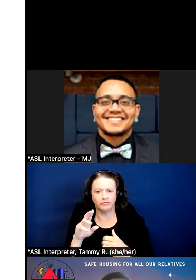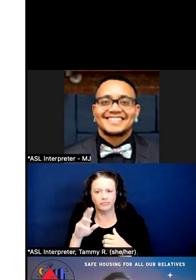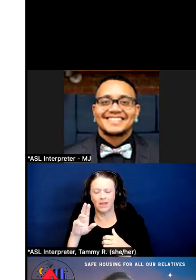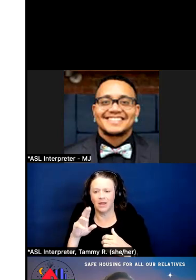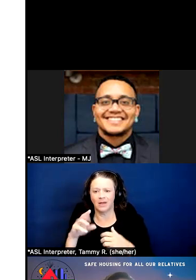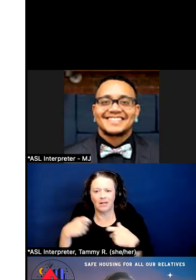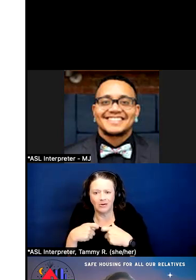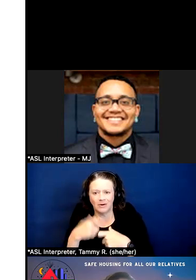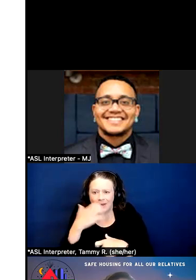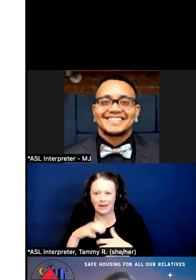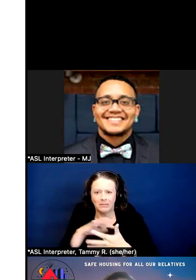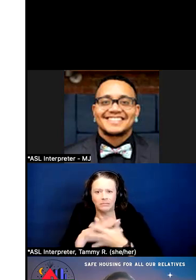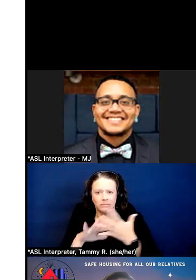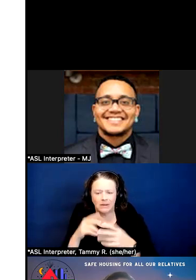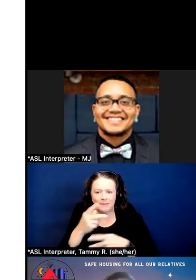at issue.